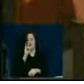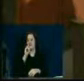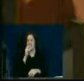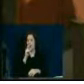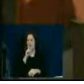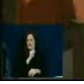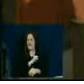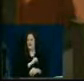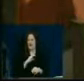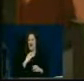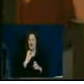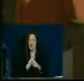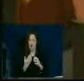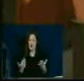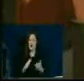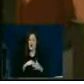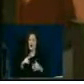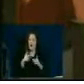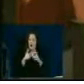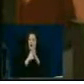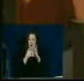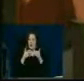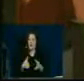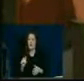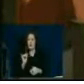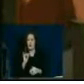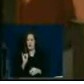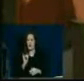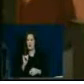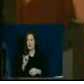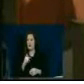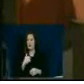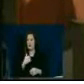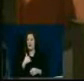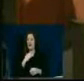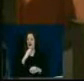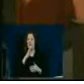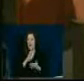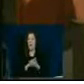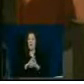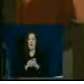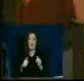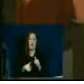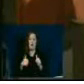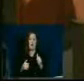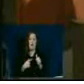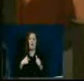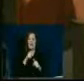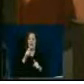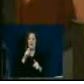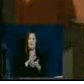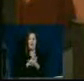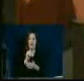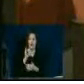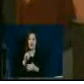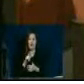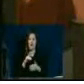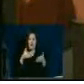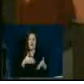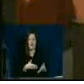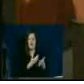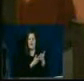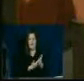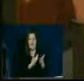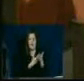I'll be hard here on our law director as well. I'm big on paper trails. I said we need paper trails on everything. And so